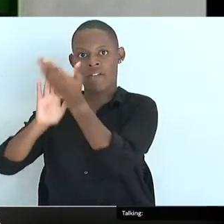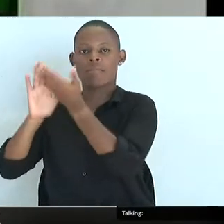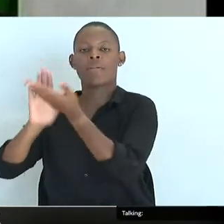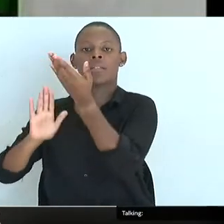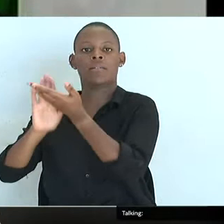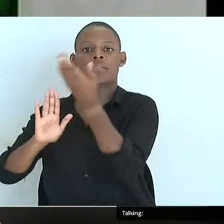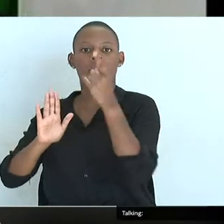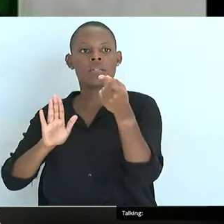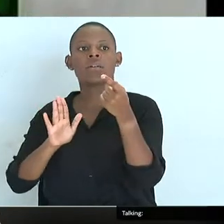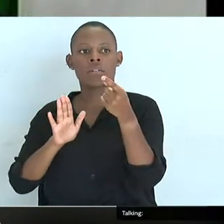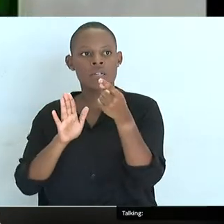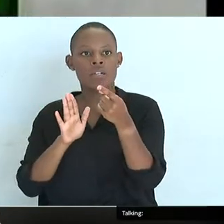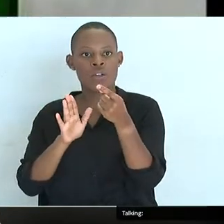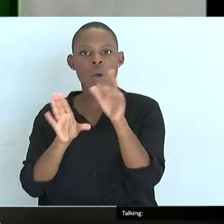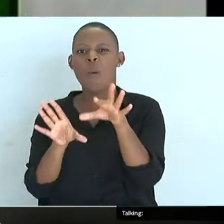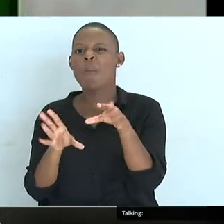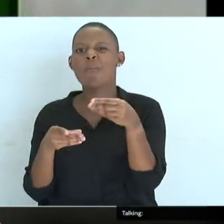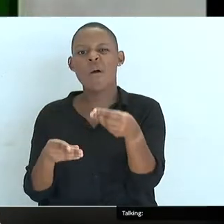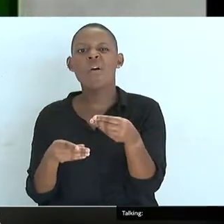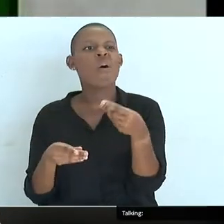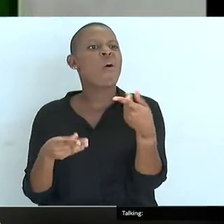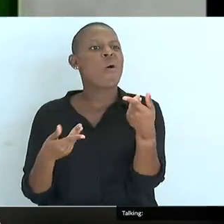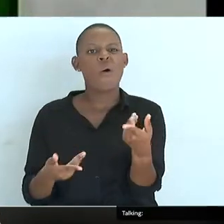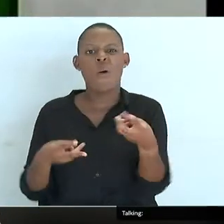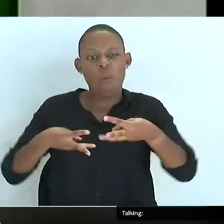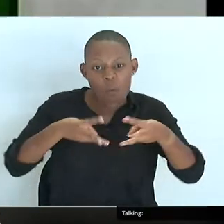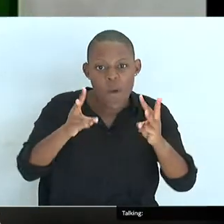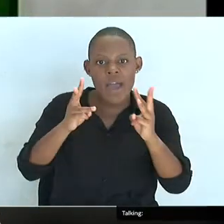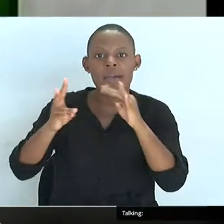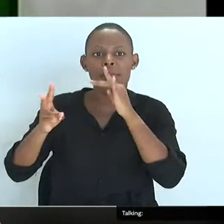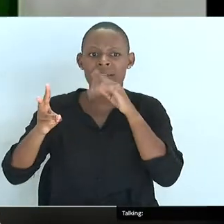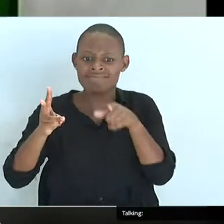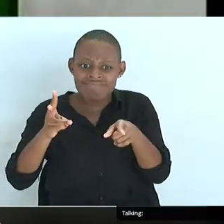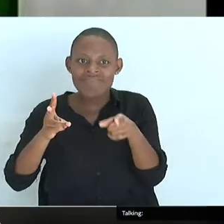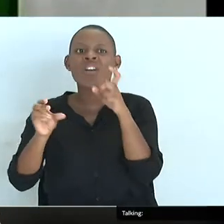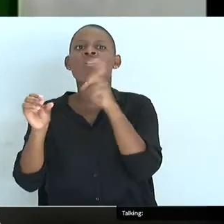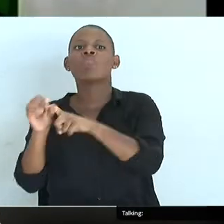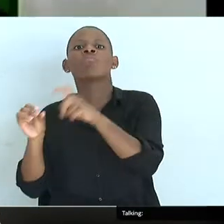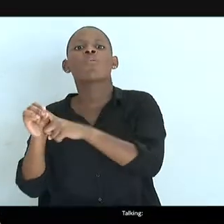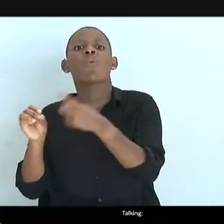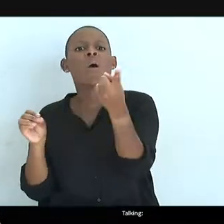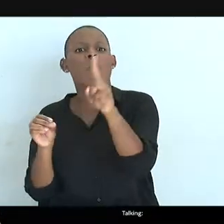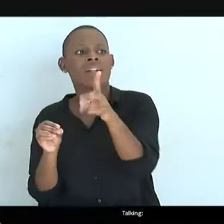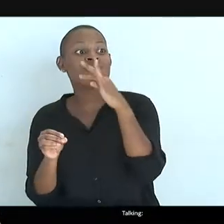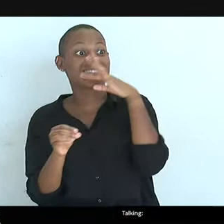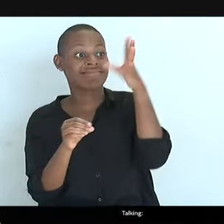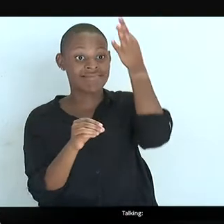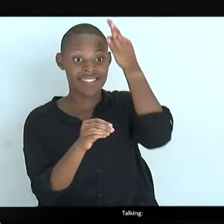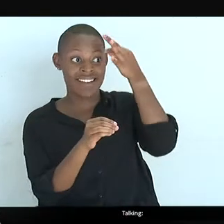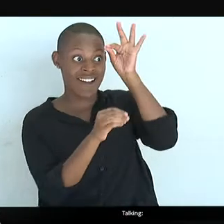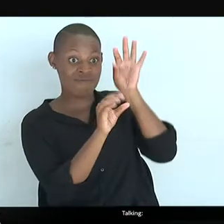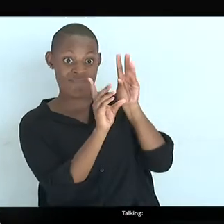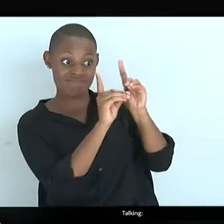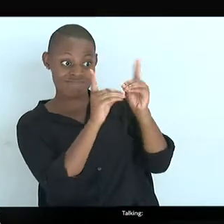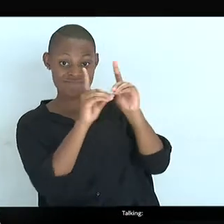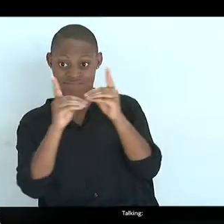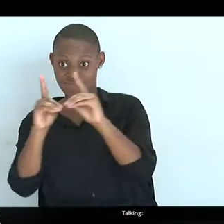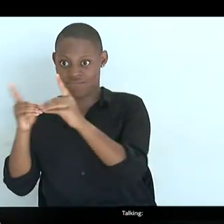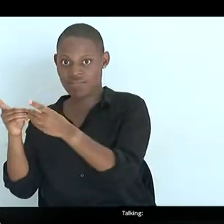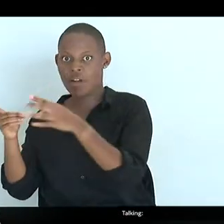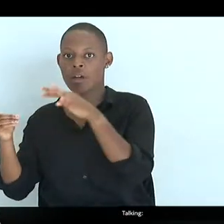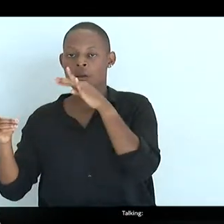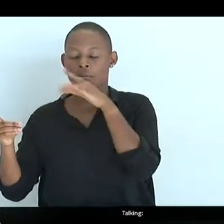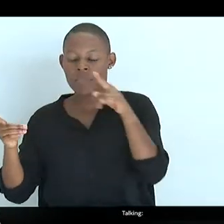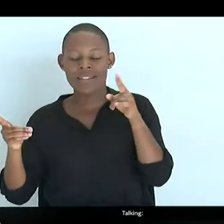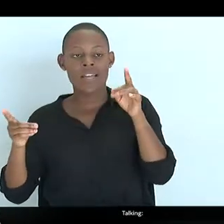model. It is a model that requires government to develop our country